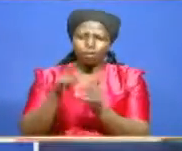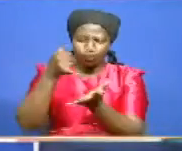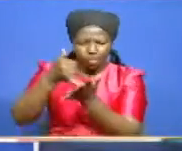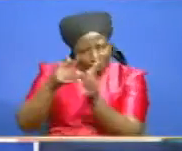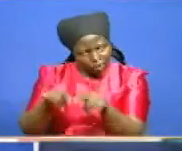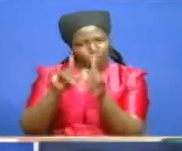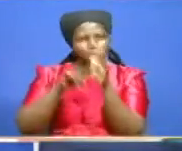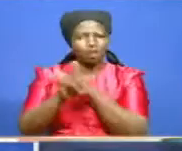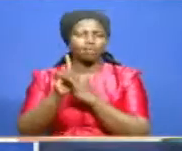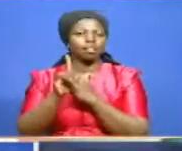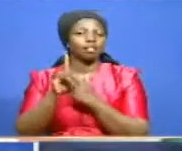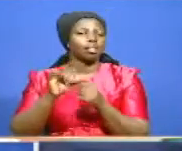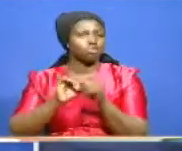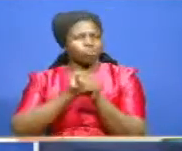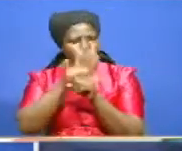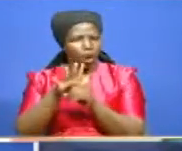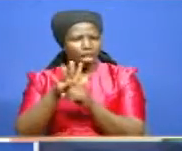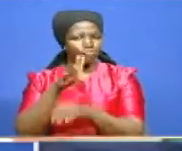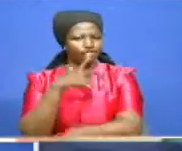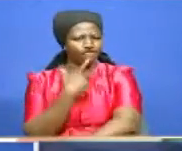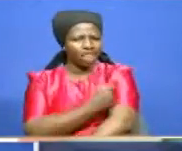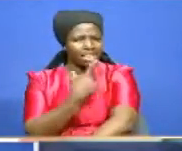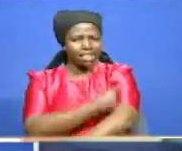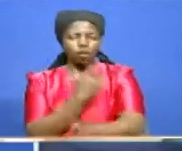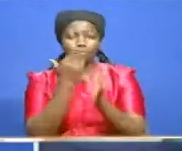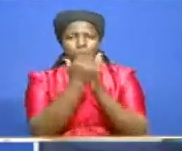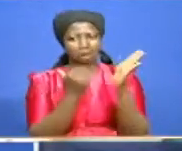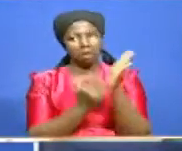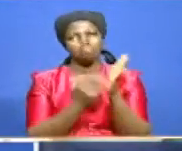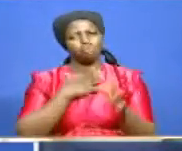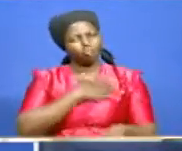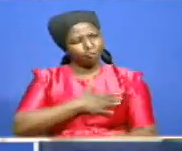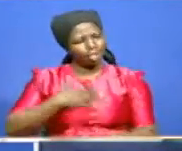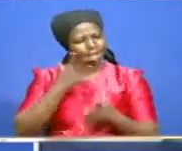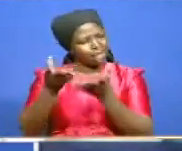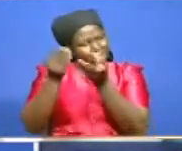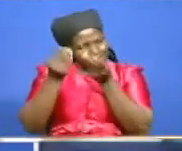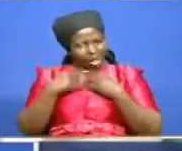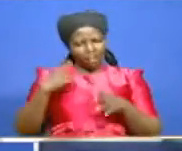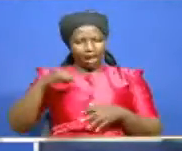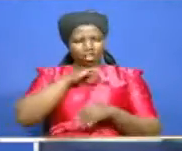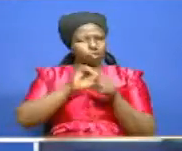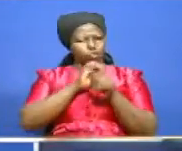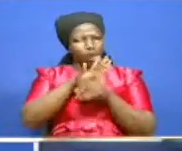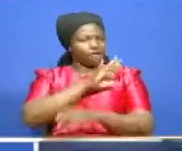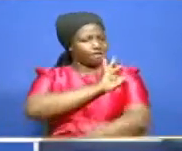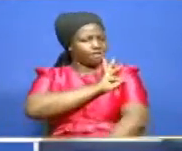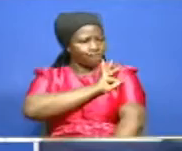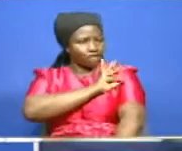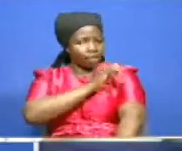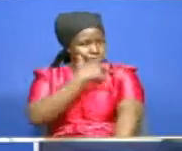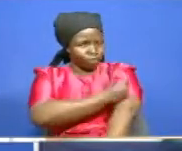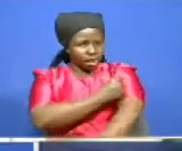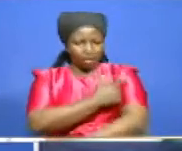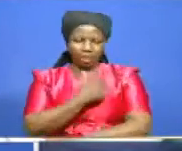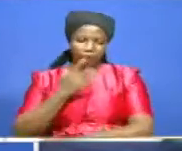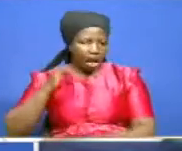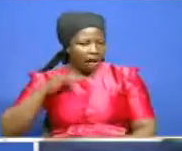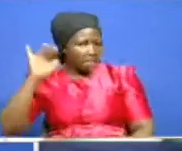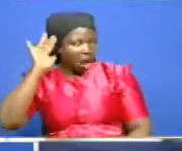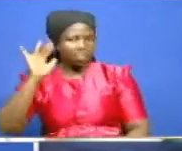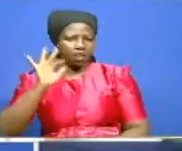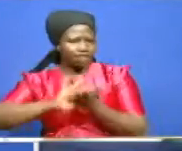program. Saidie ile chanjo itufikie kwa haraka ya COVID-19. Tunasikia kuna hiyo kiti. Lakini tungeomba